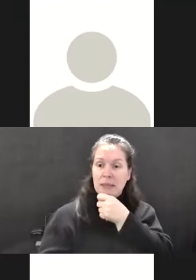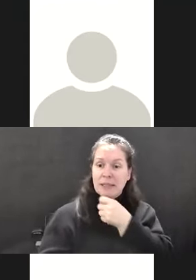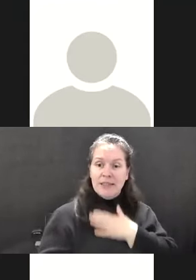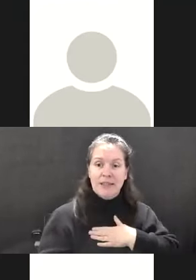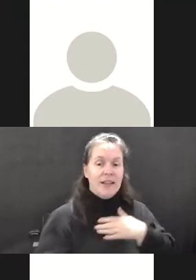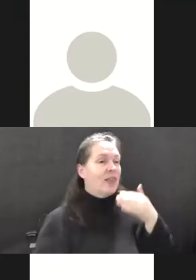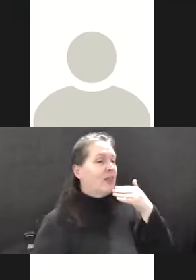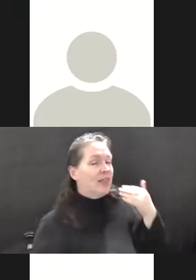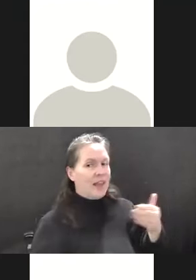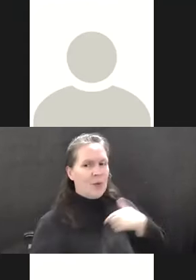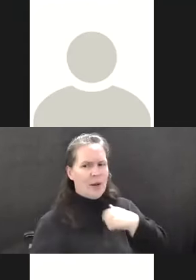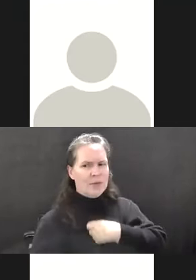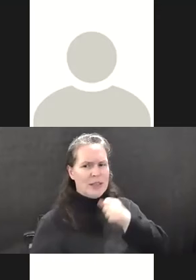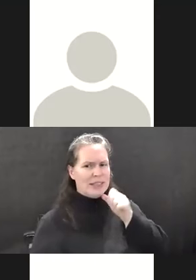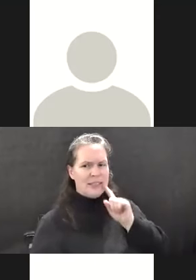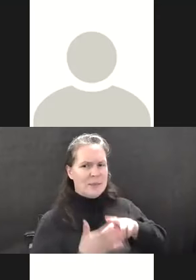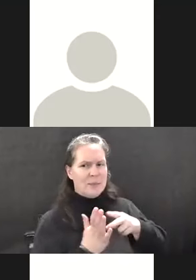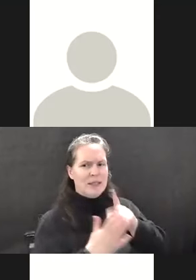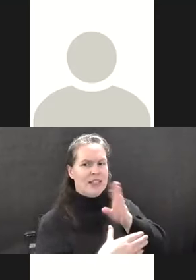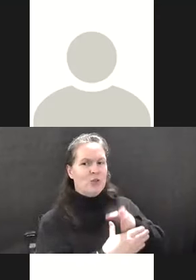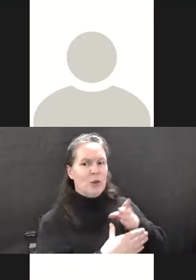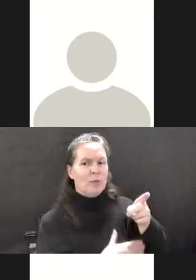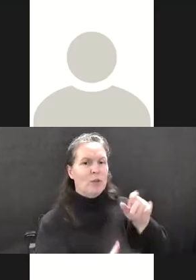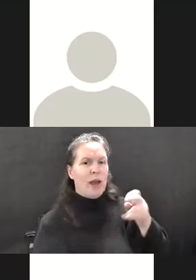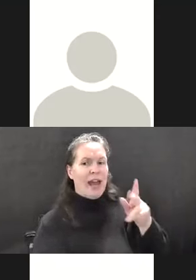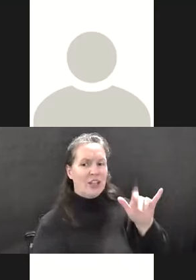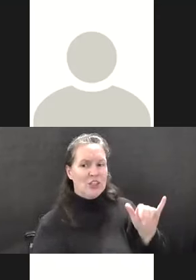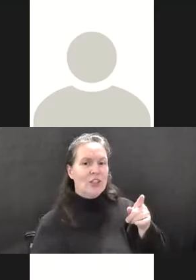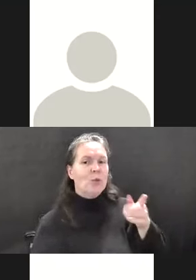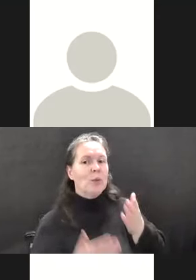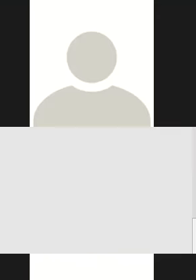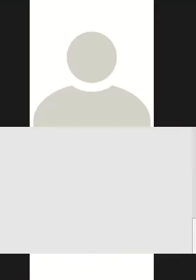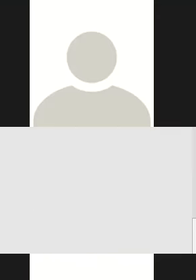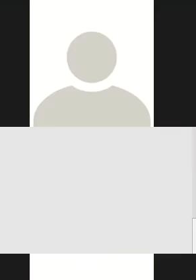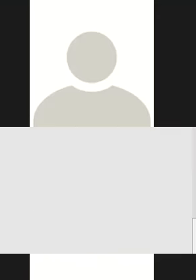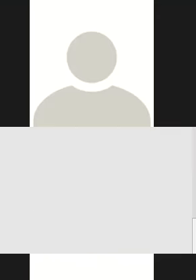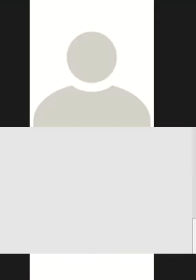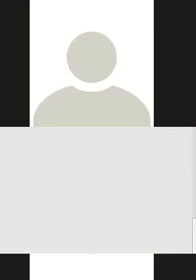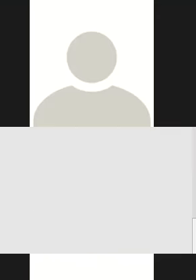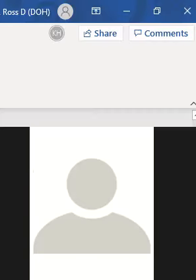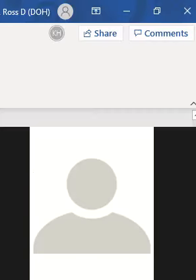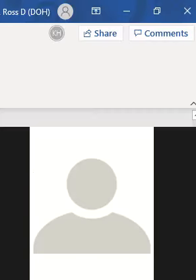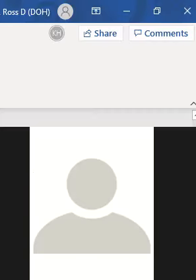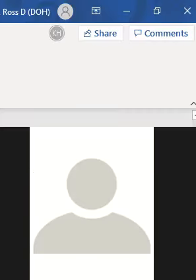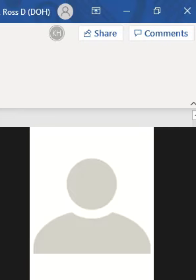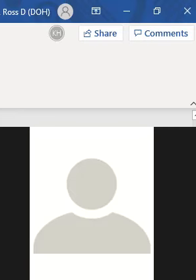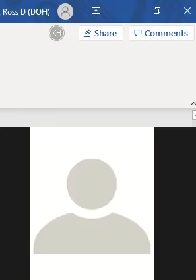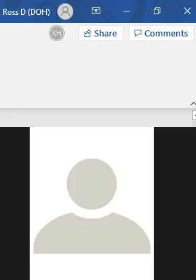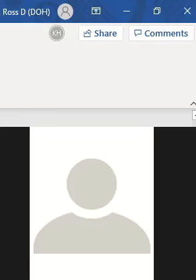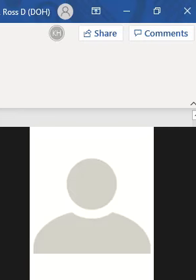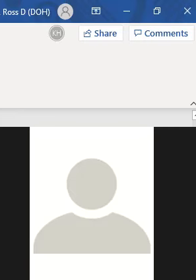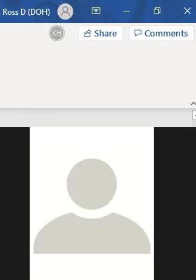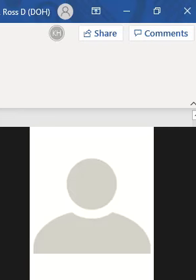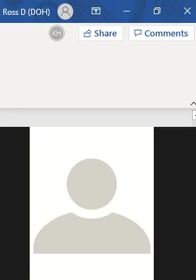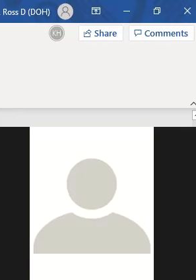Thank you. I'm sorry, I didn't mean to interrupt you, Ashley. You were probably going to make the comment I was going to make here, that